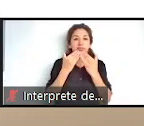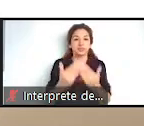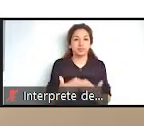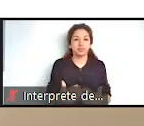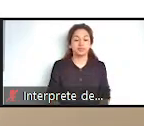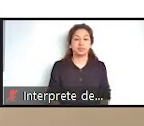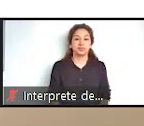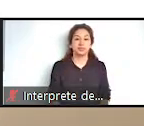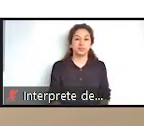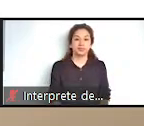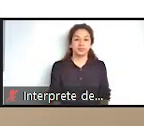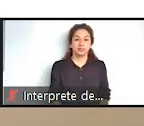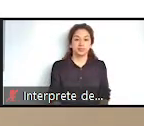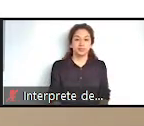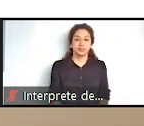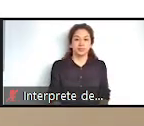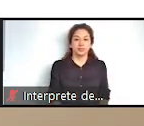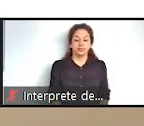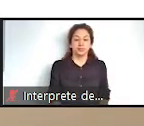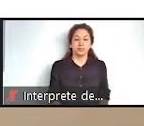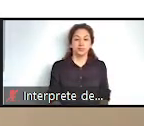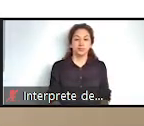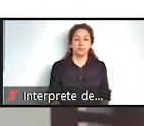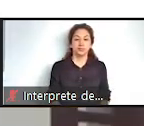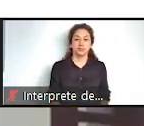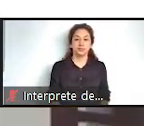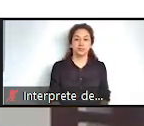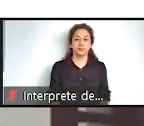society thank you very much